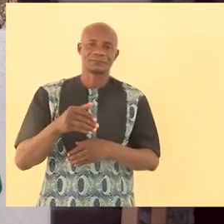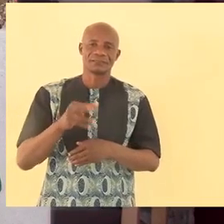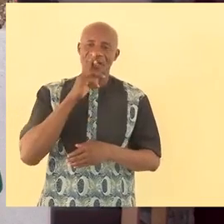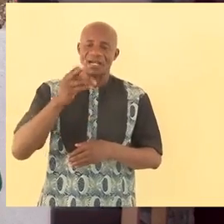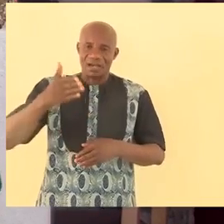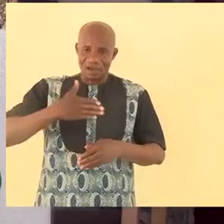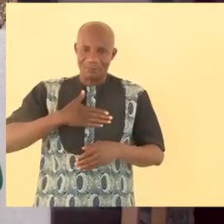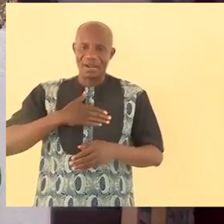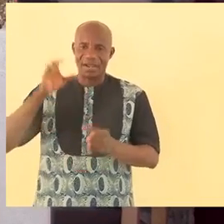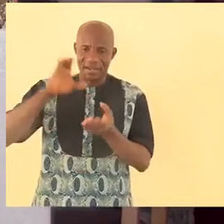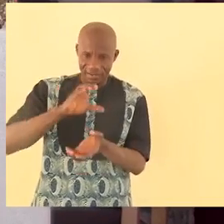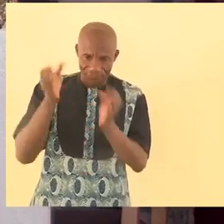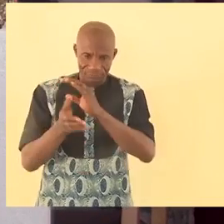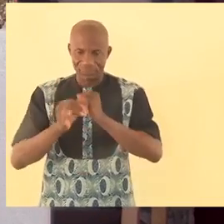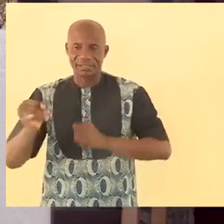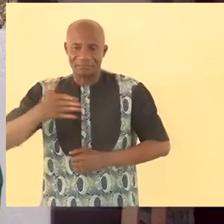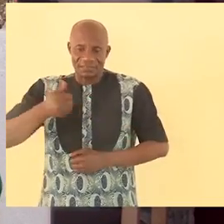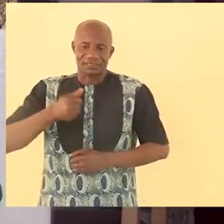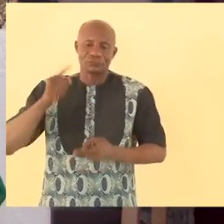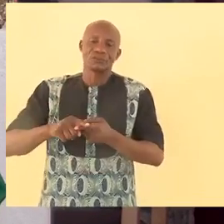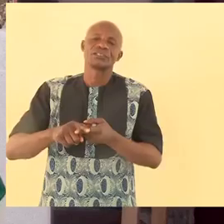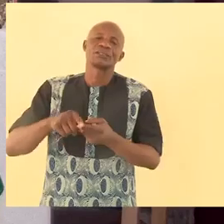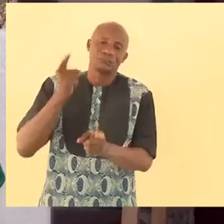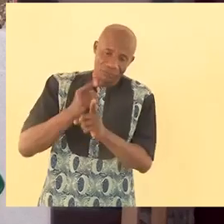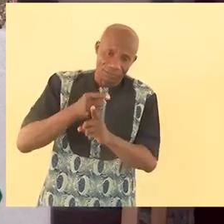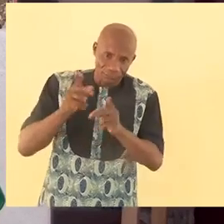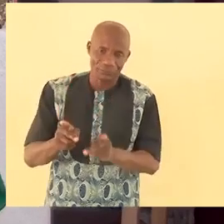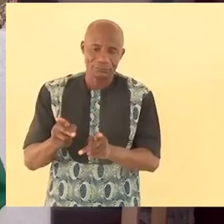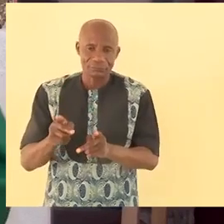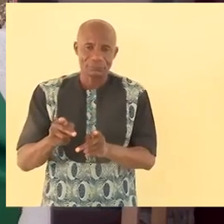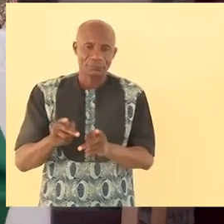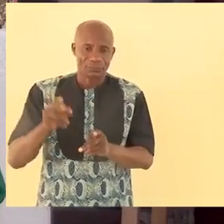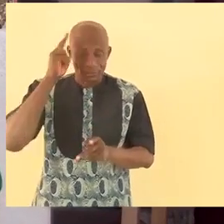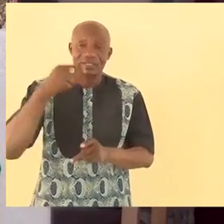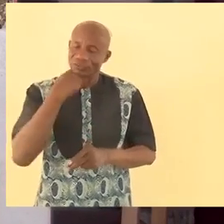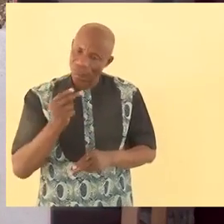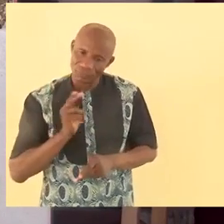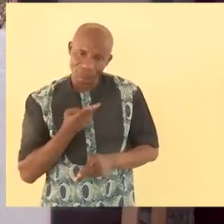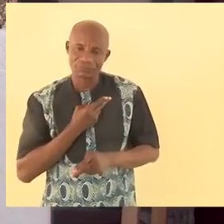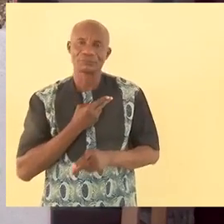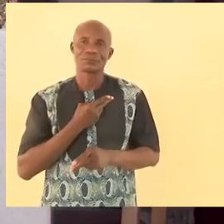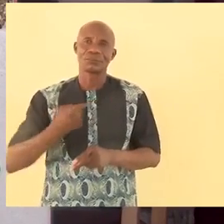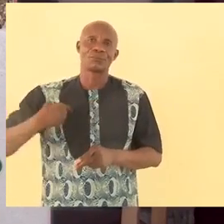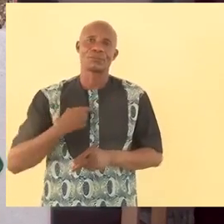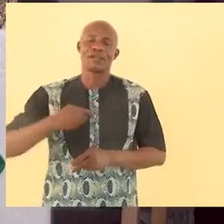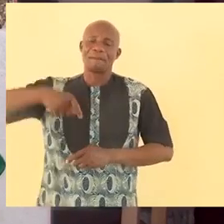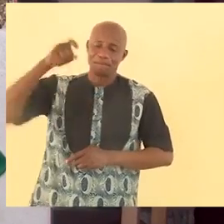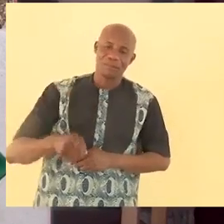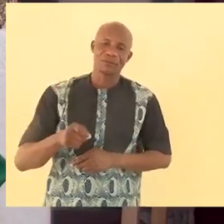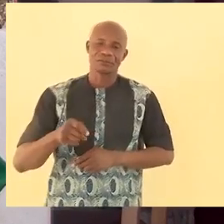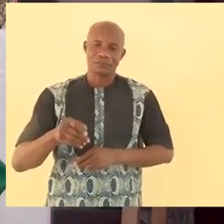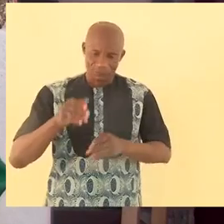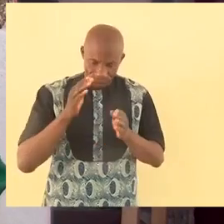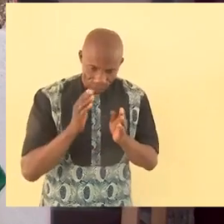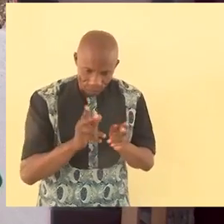Am I comparing myself with the right person? After all, he told us, you must be perfect as your